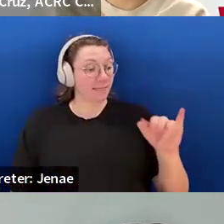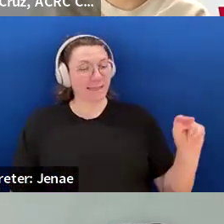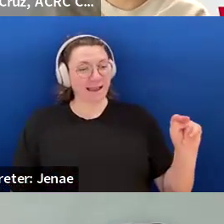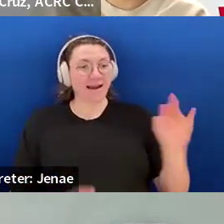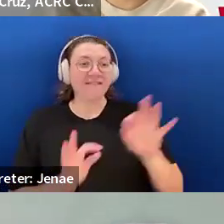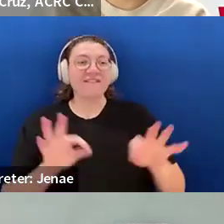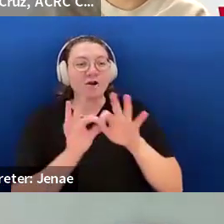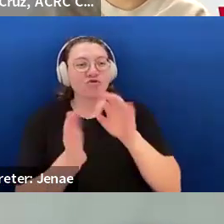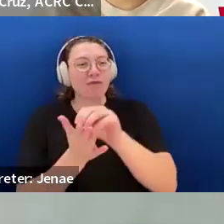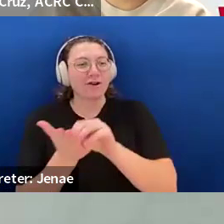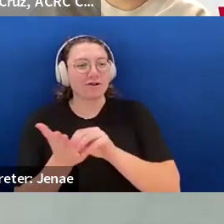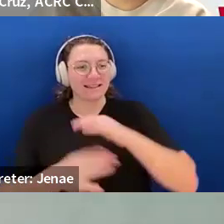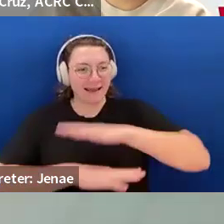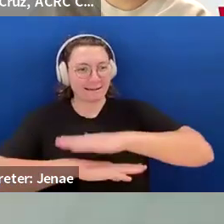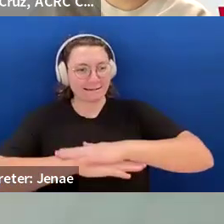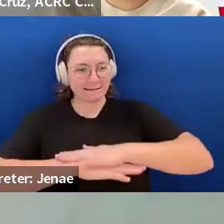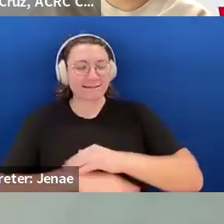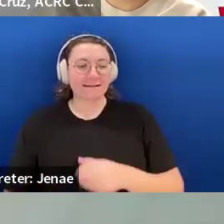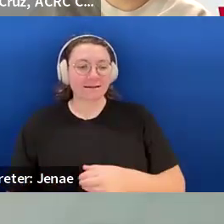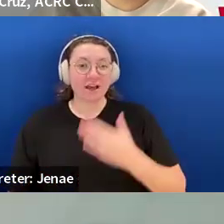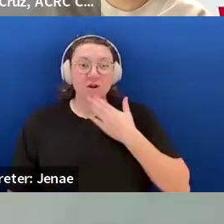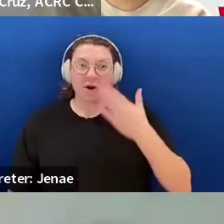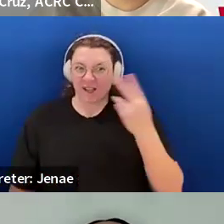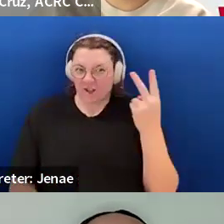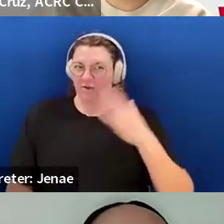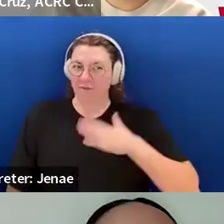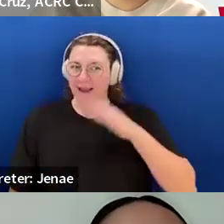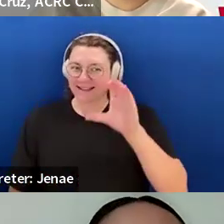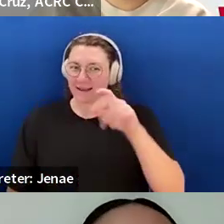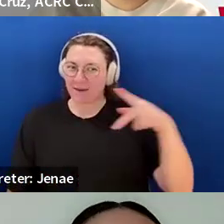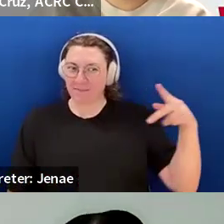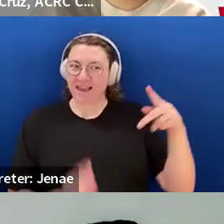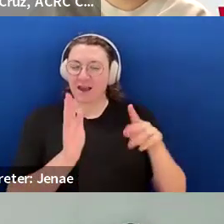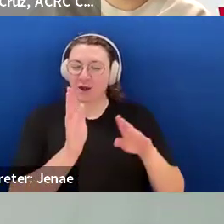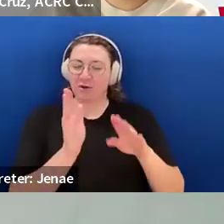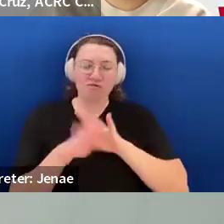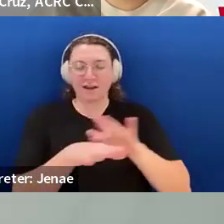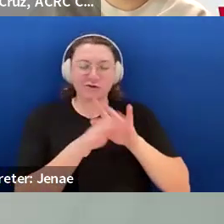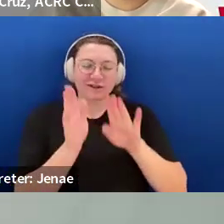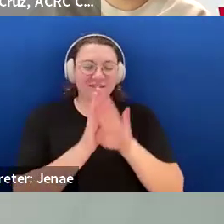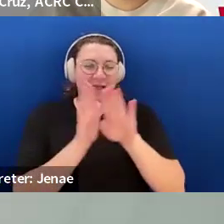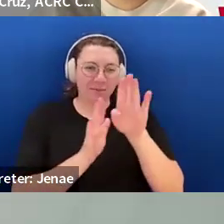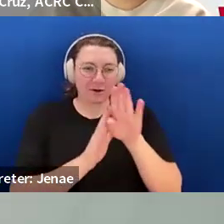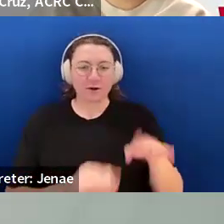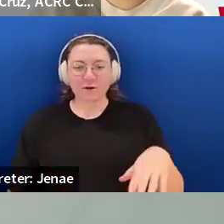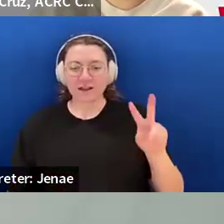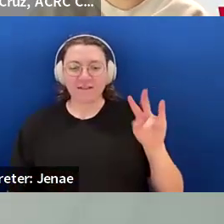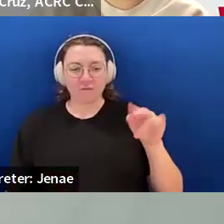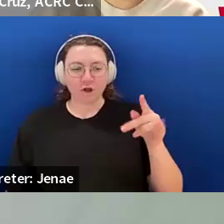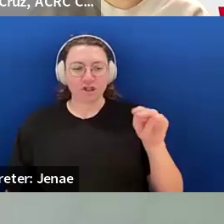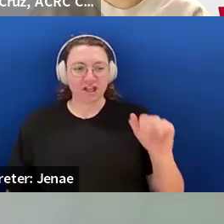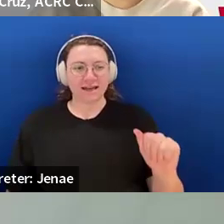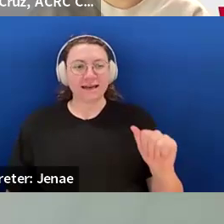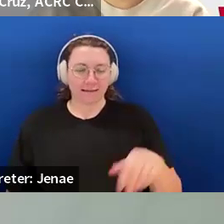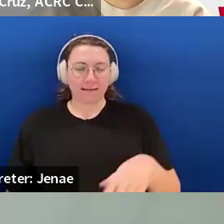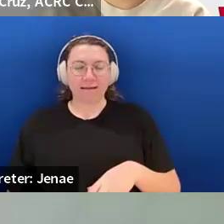Good morning to Sammy. And good morning to two of my CPP resource developers, Christy Schaefer and Virginia Gabby. I also see